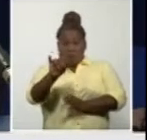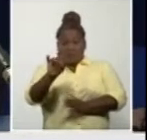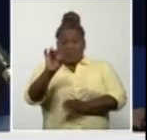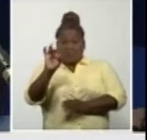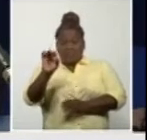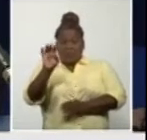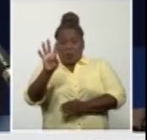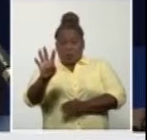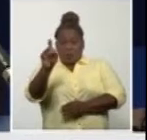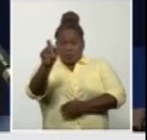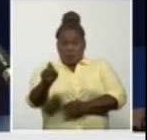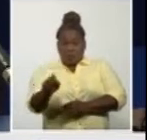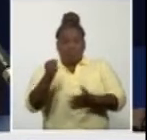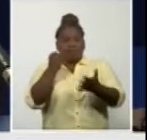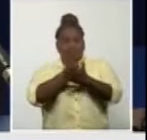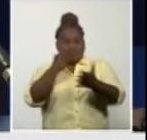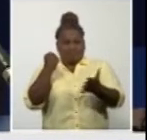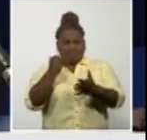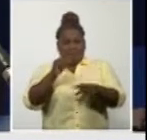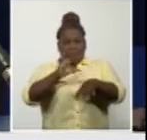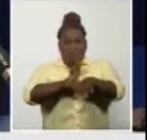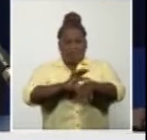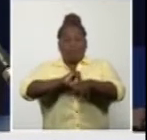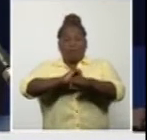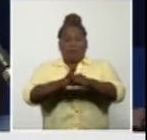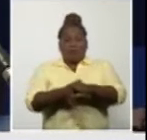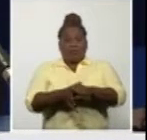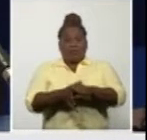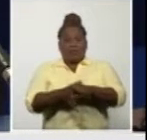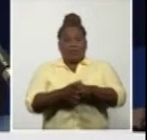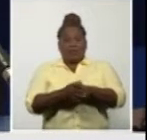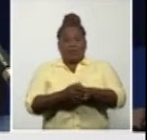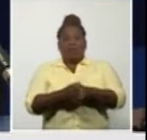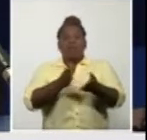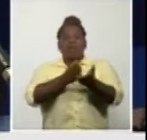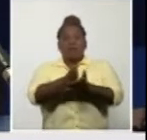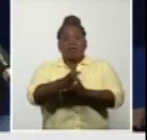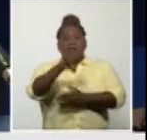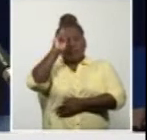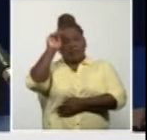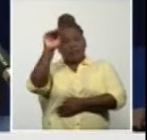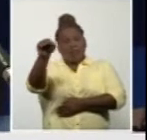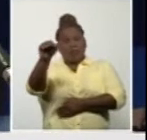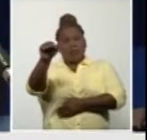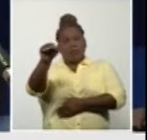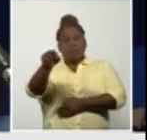Of the 1,974 people who have been diagnosed with the disease,